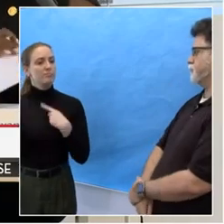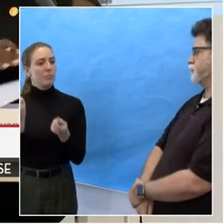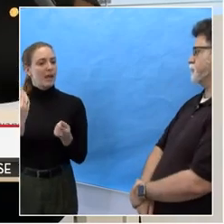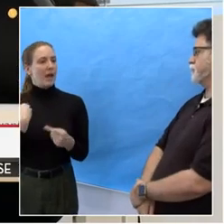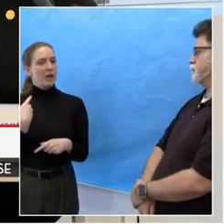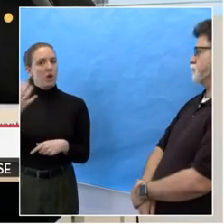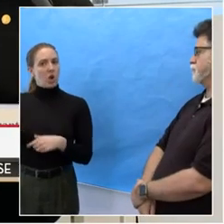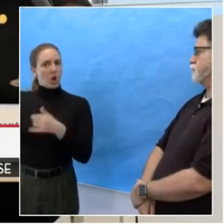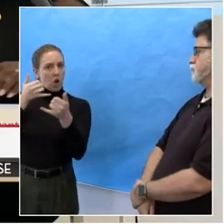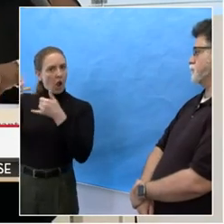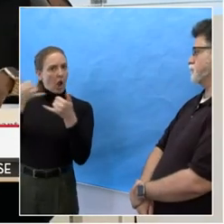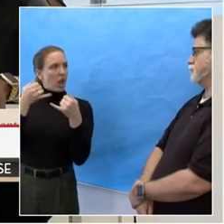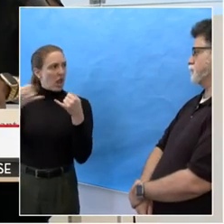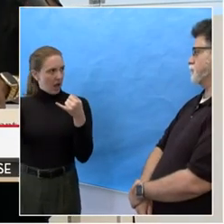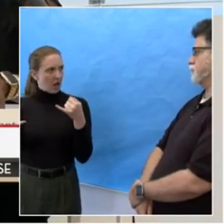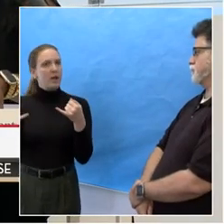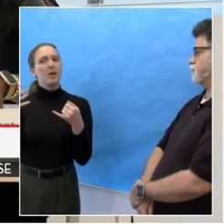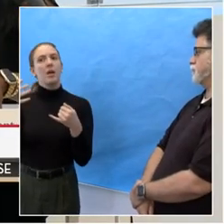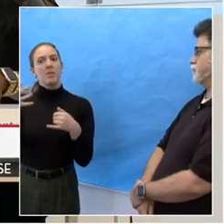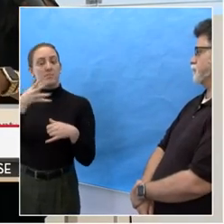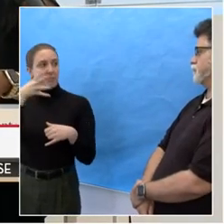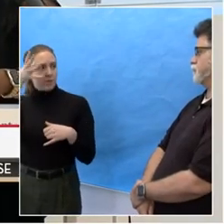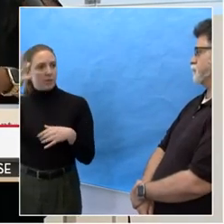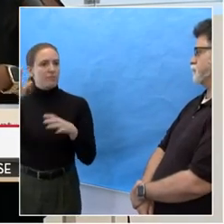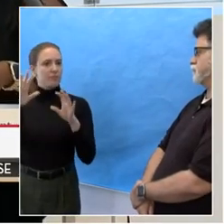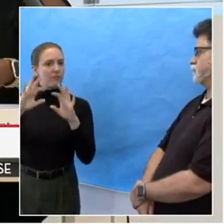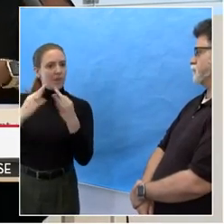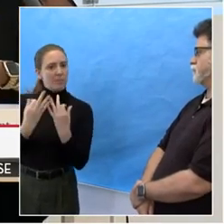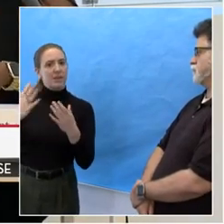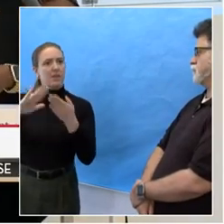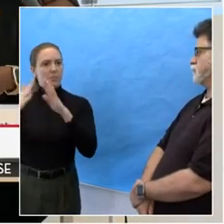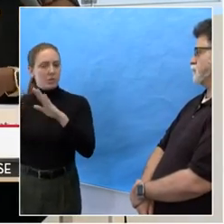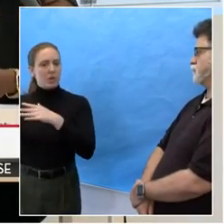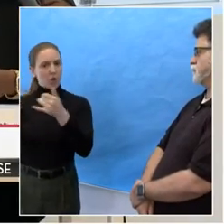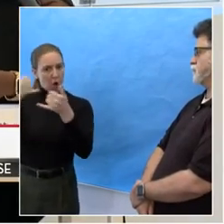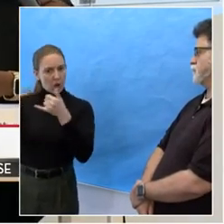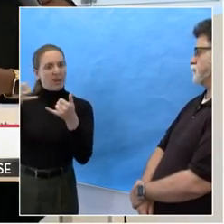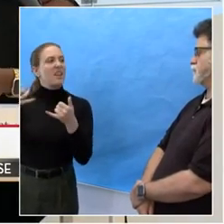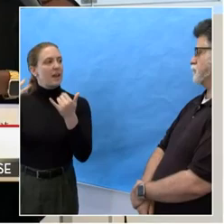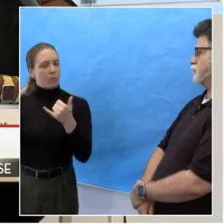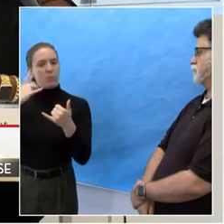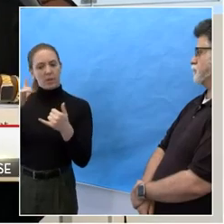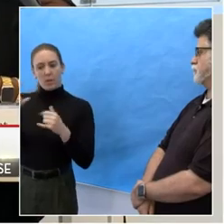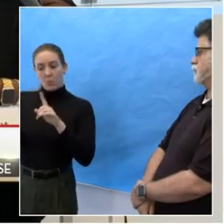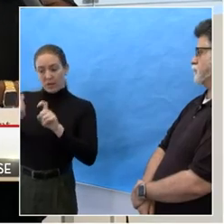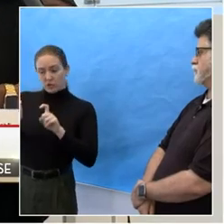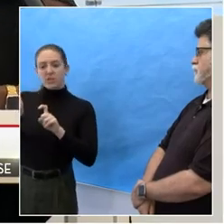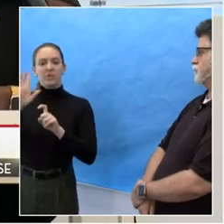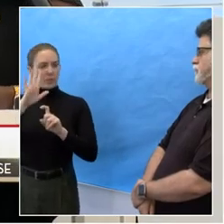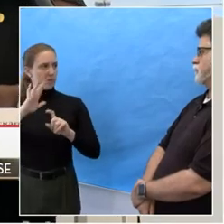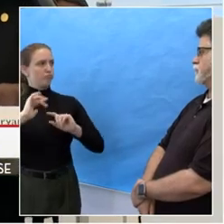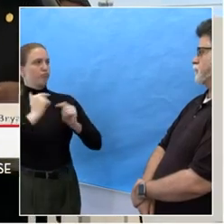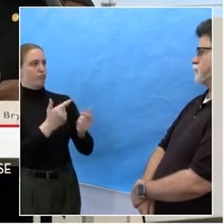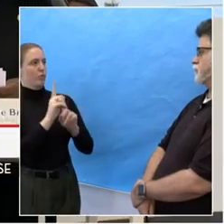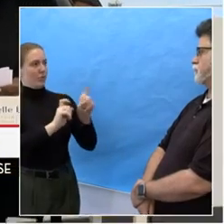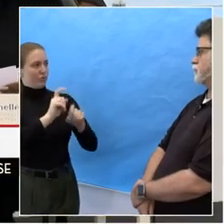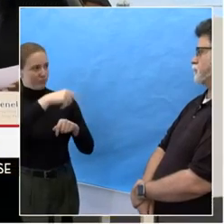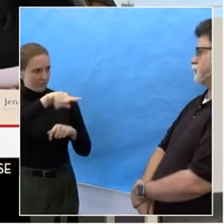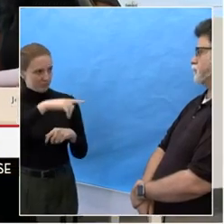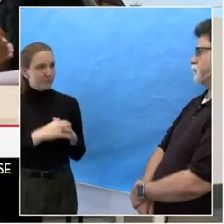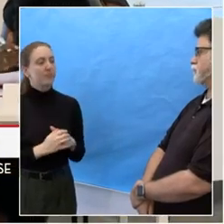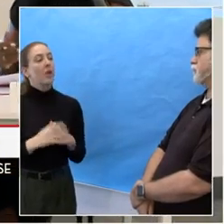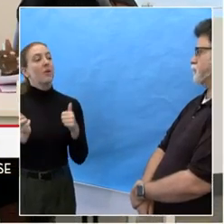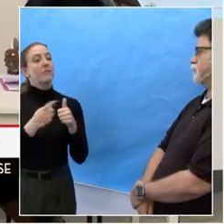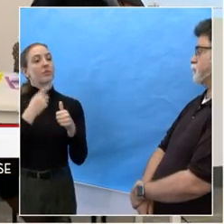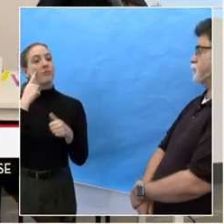into some questions. The first one is for Chancellor Farabee. Why is it so important to